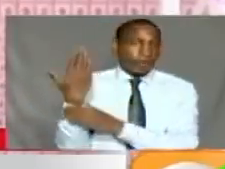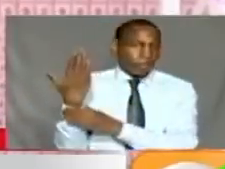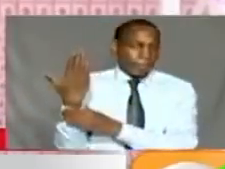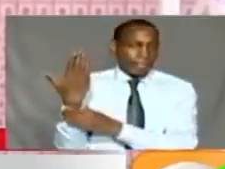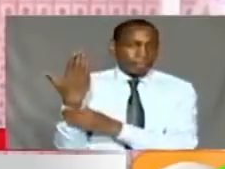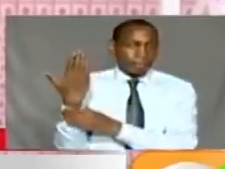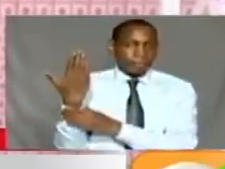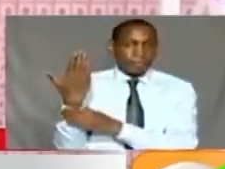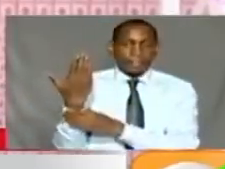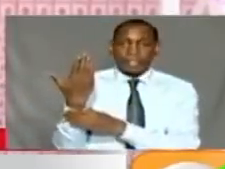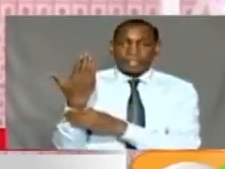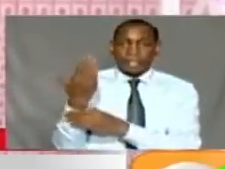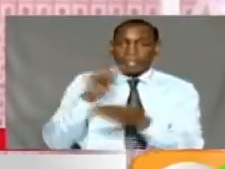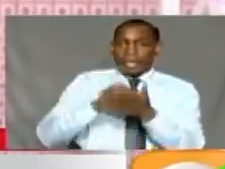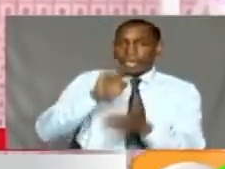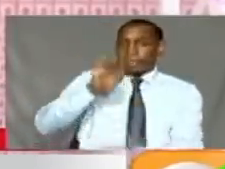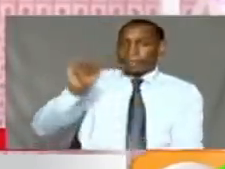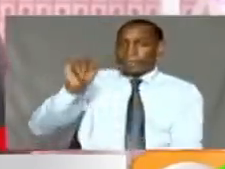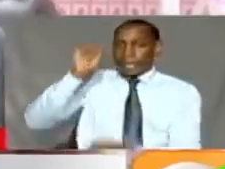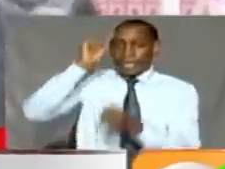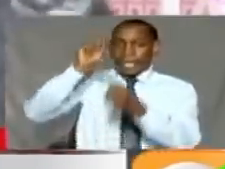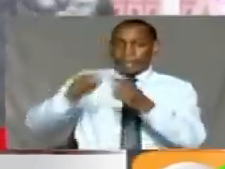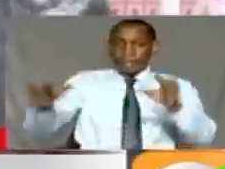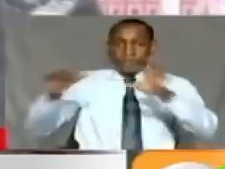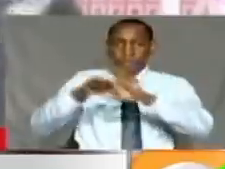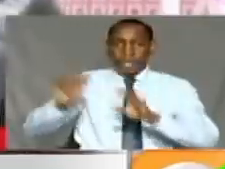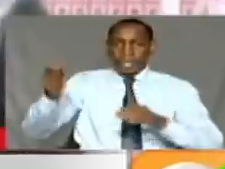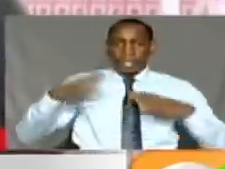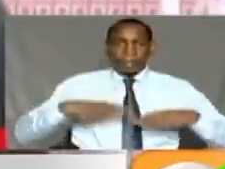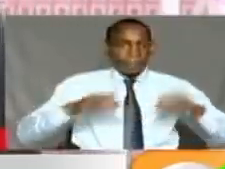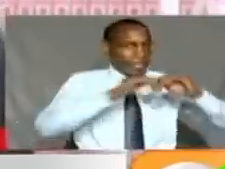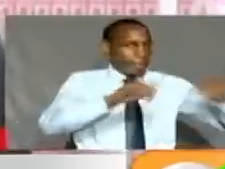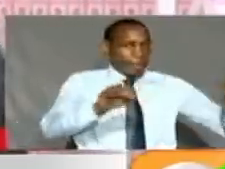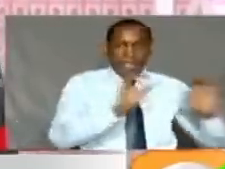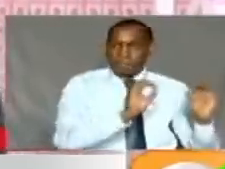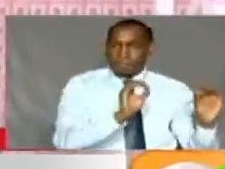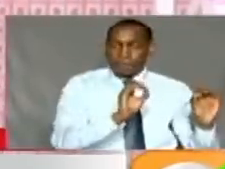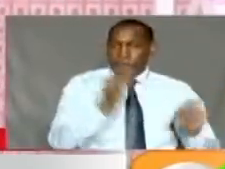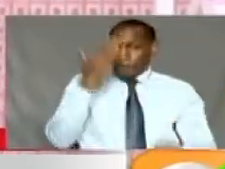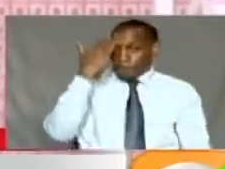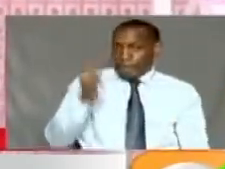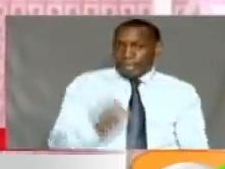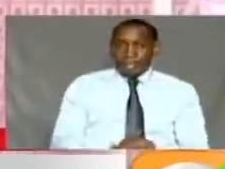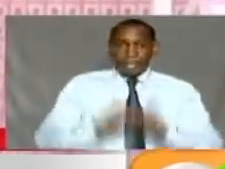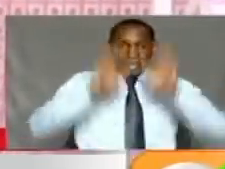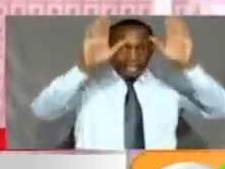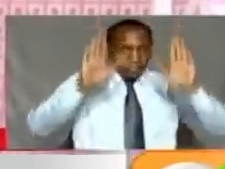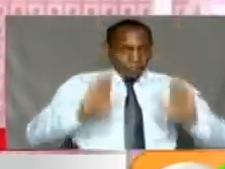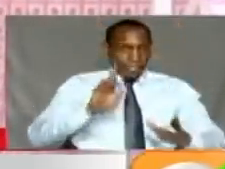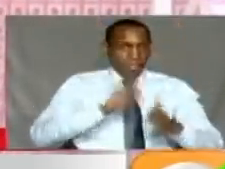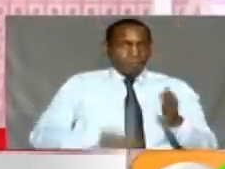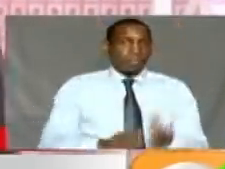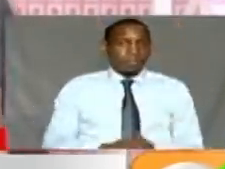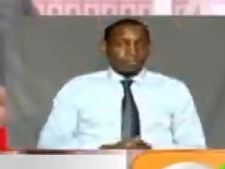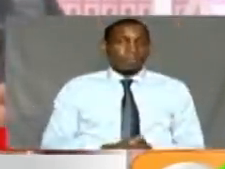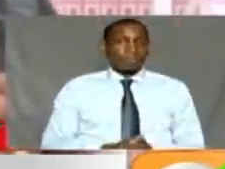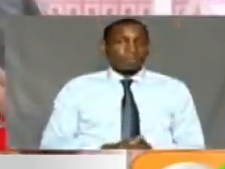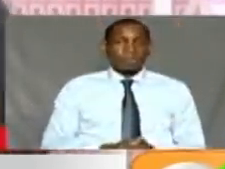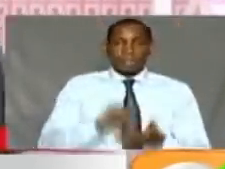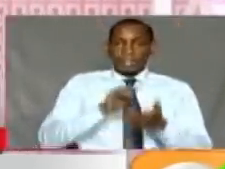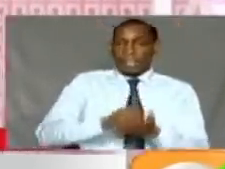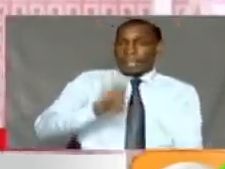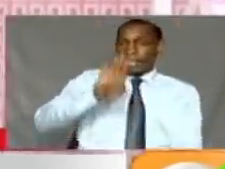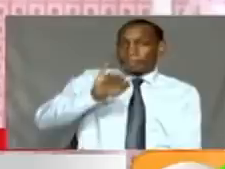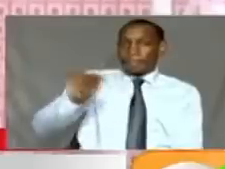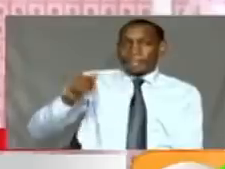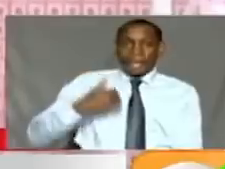document. The one that was to unite Kenyans and not to divide Kenyans. Because by the end of the day, the BBI